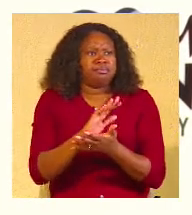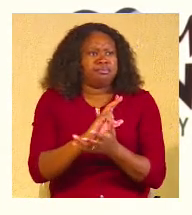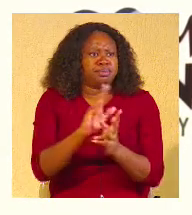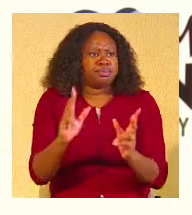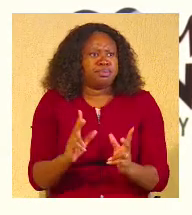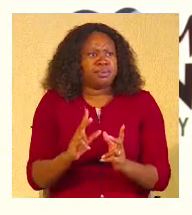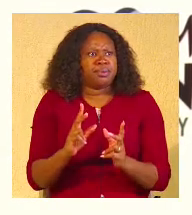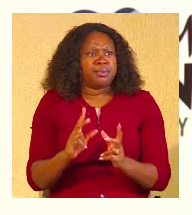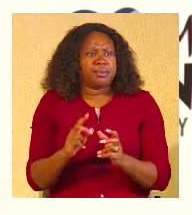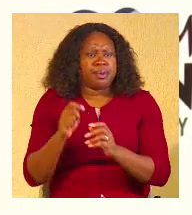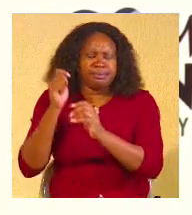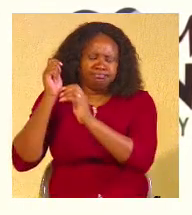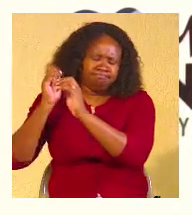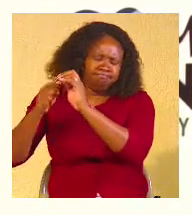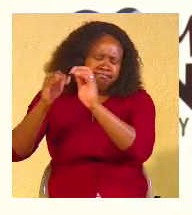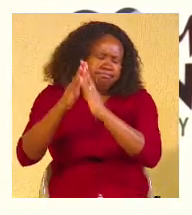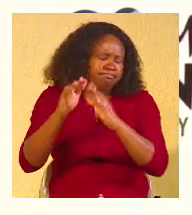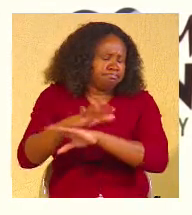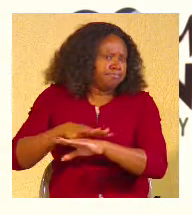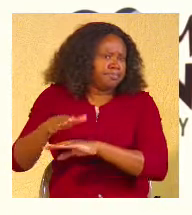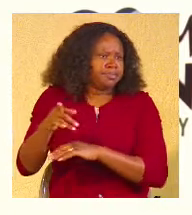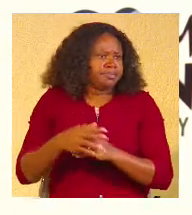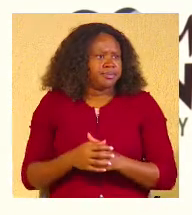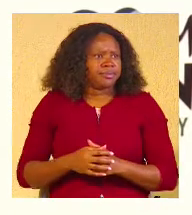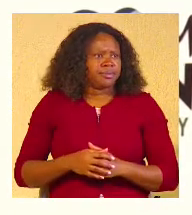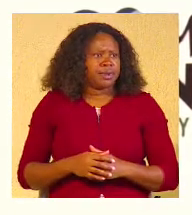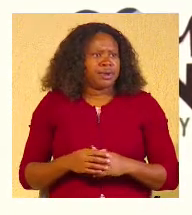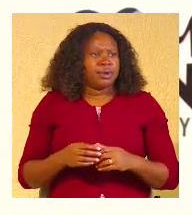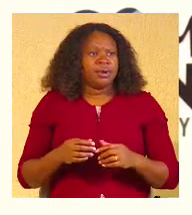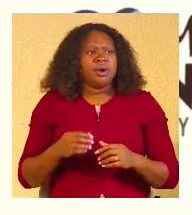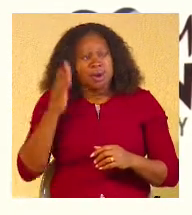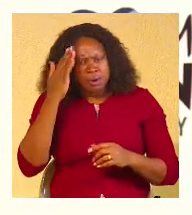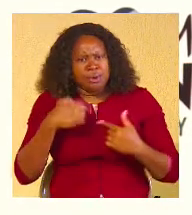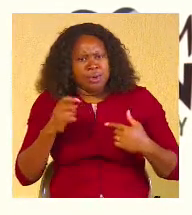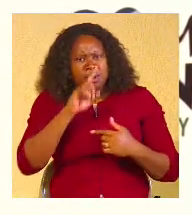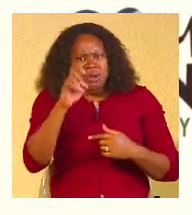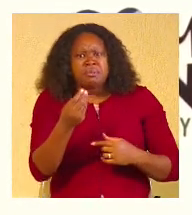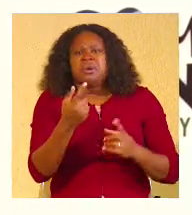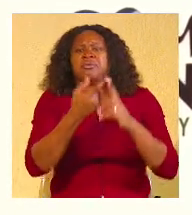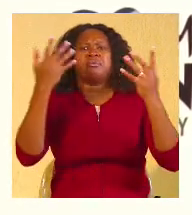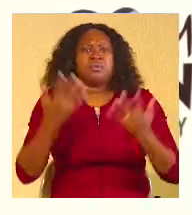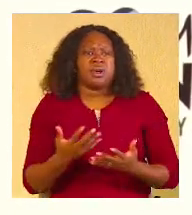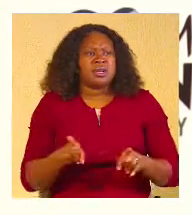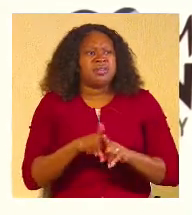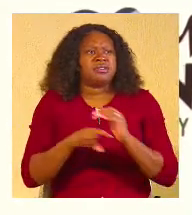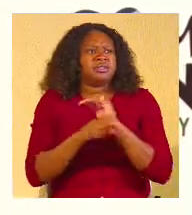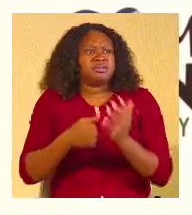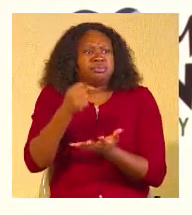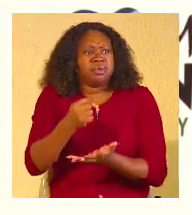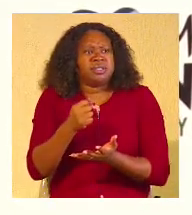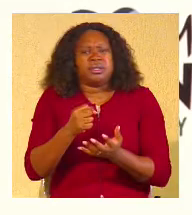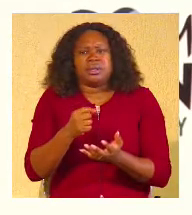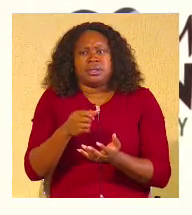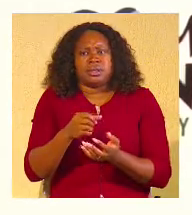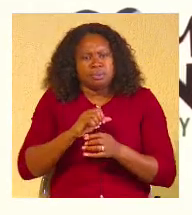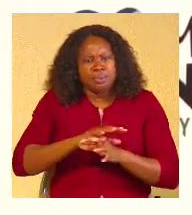are in the informal environment. So I know we are asking, like, where is the money coming from? And we also know that our national budget has also not been, out there